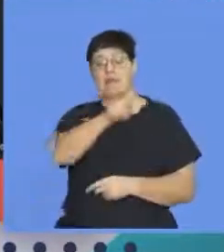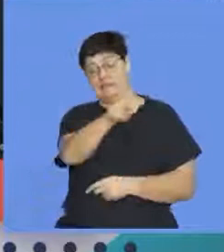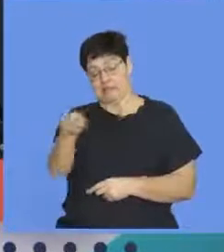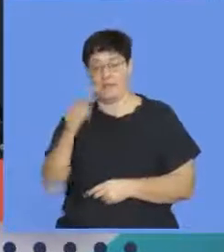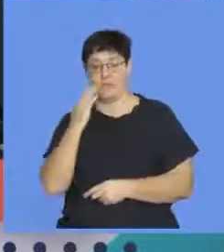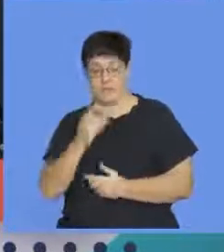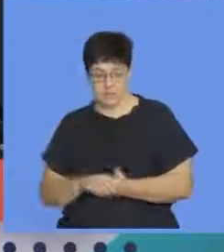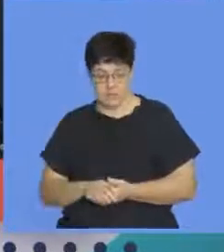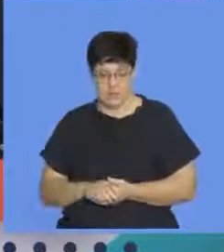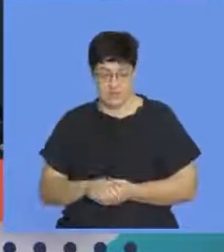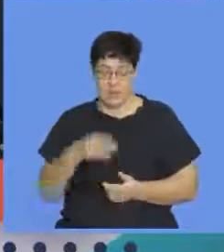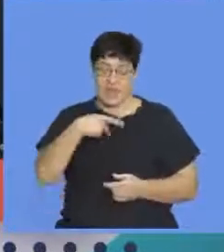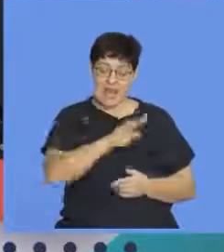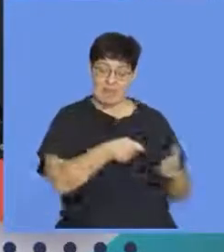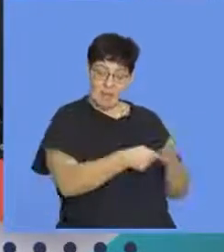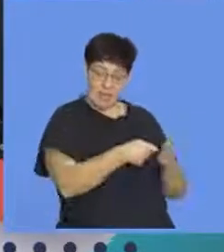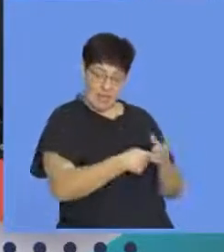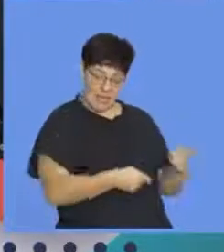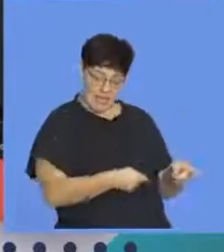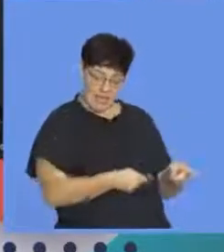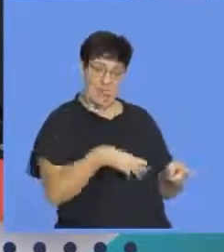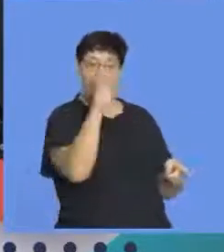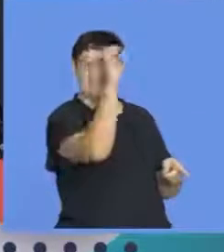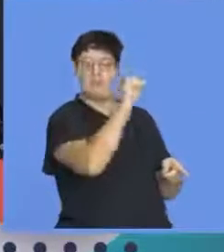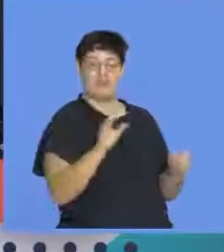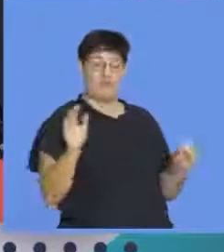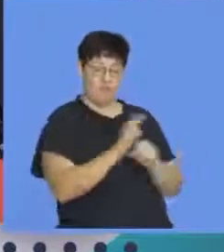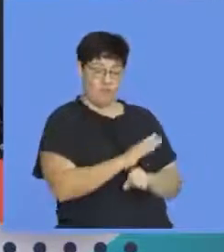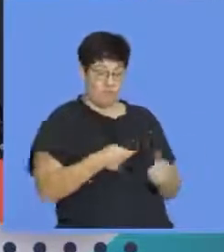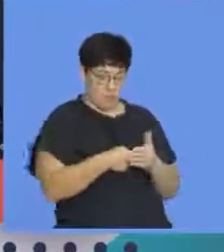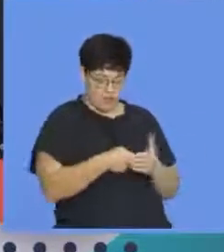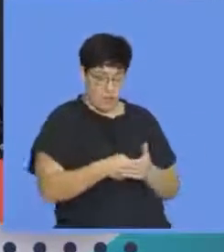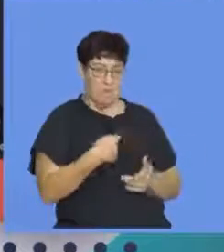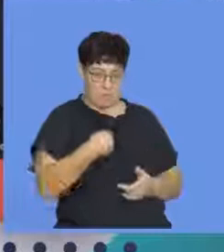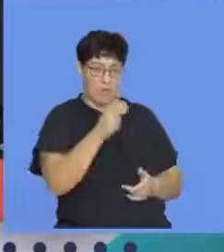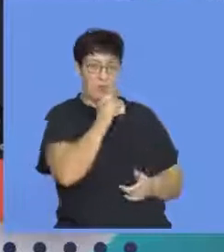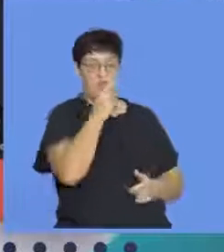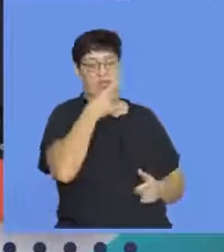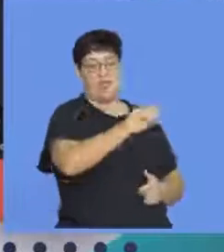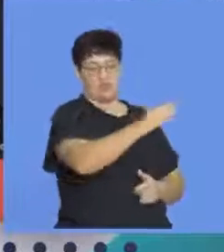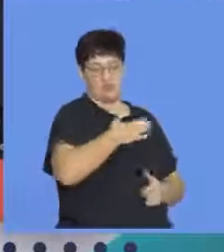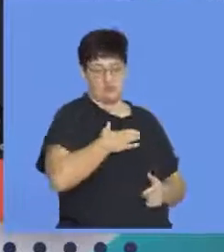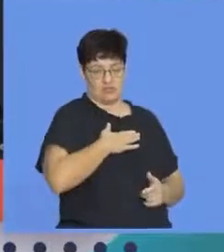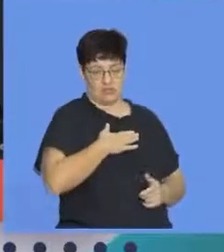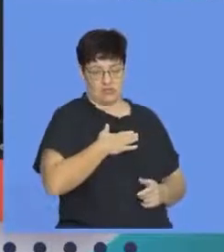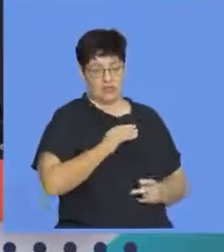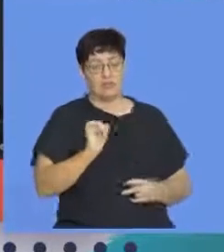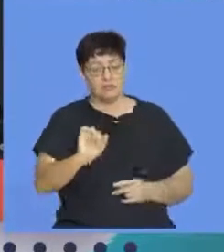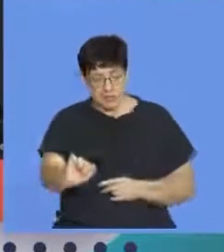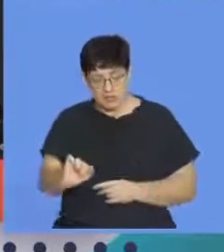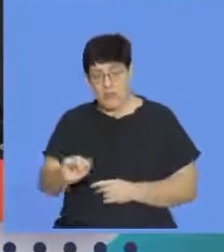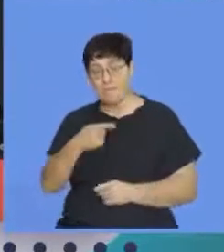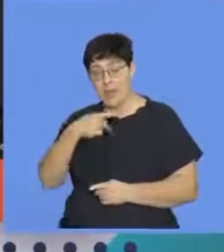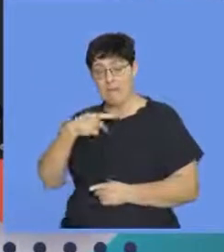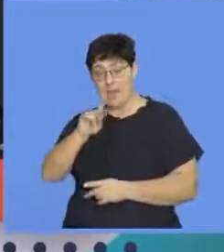would be that percentage of your total purchases that were made for cash. Your creditors your payments to your creditors will